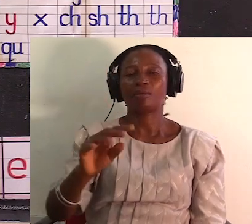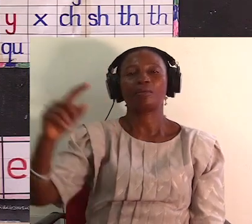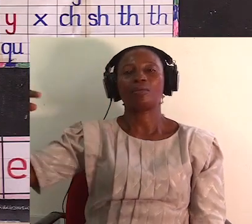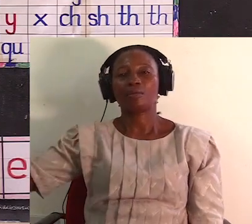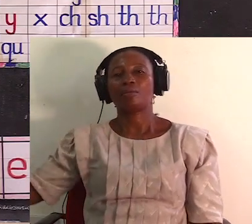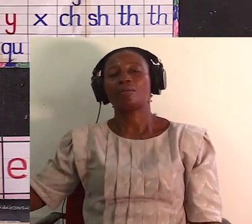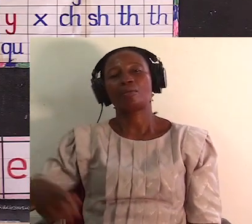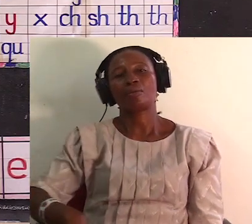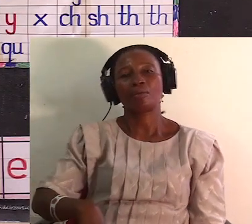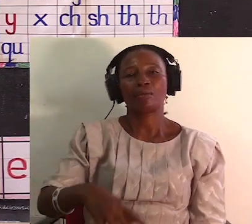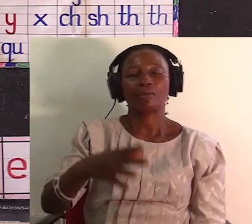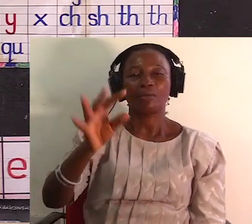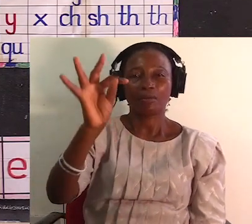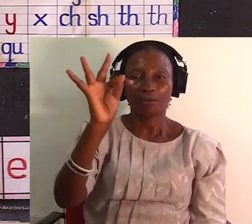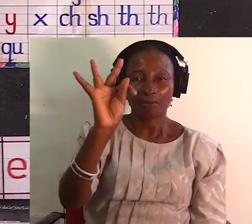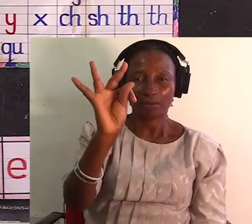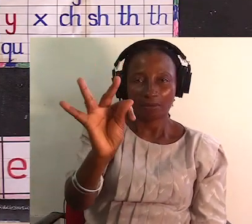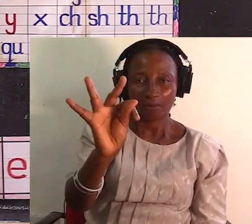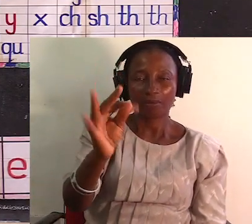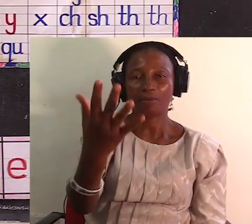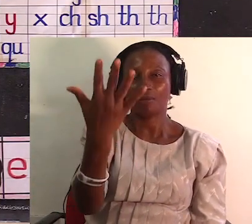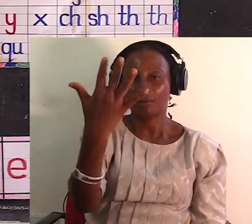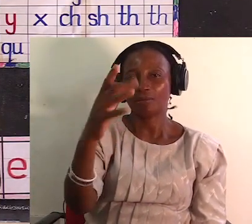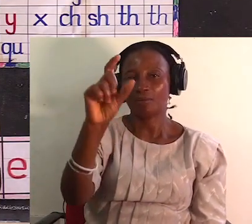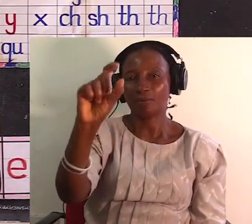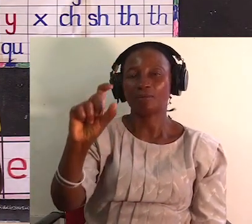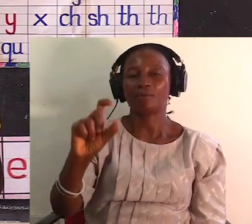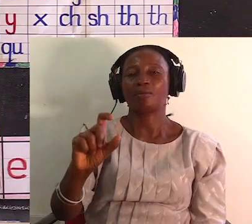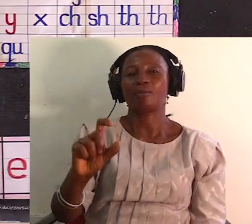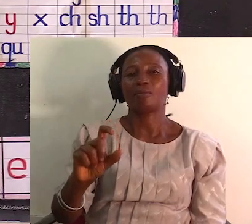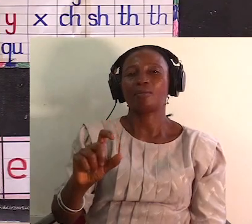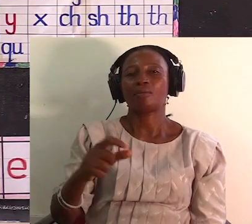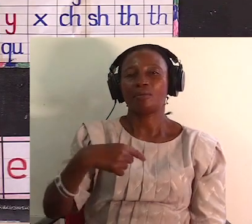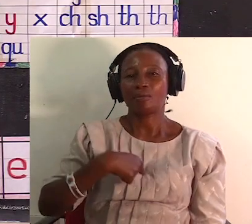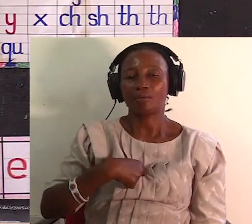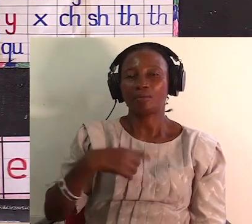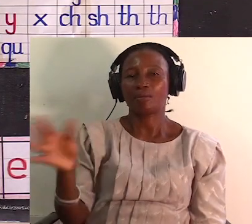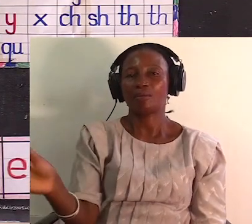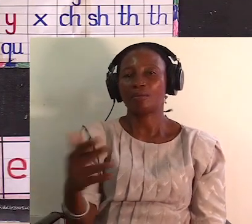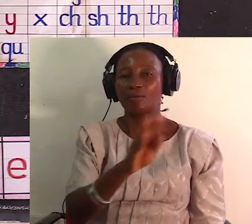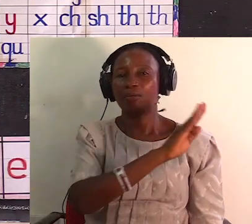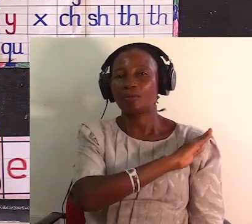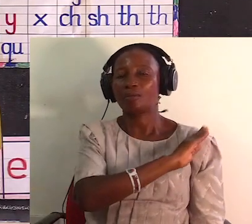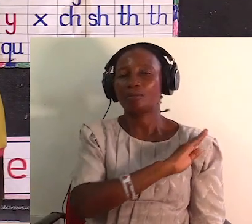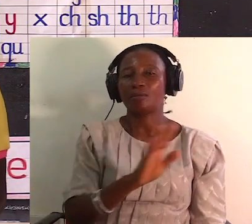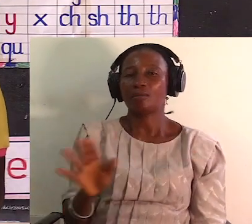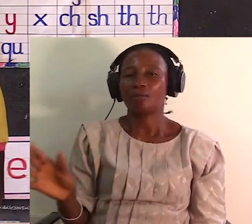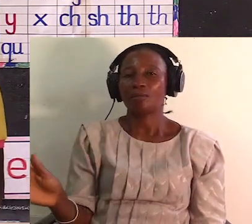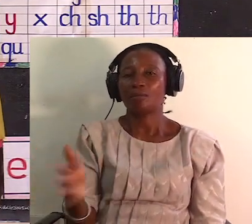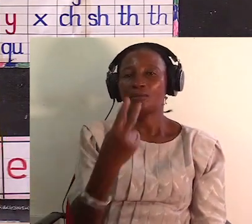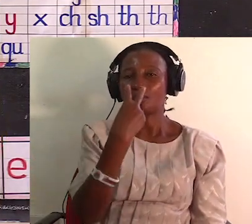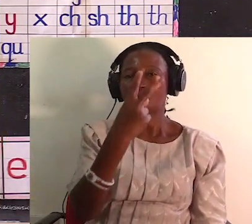sound. That has the f sound. I am also going to look for 5